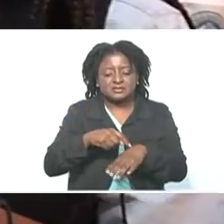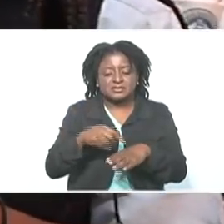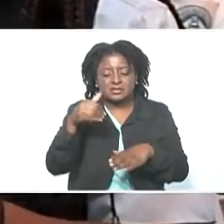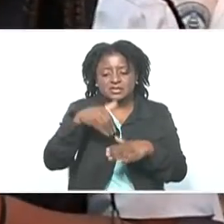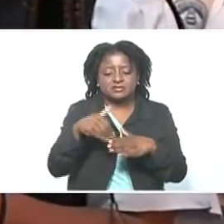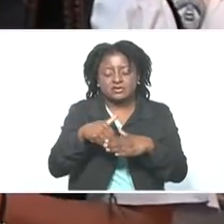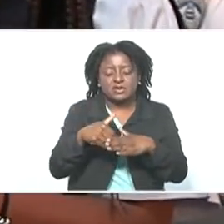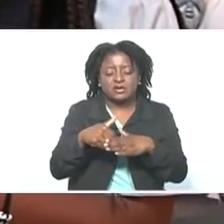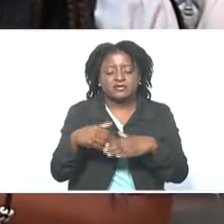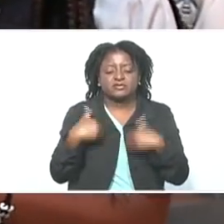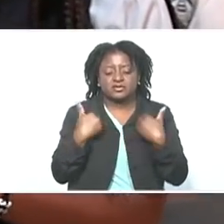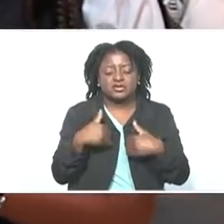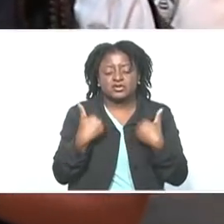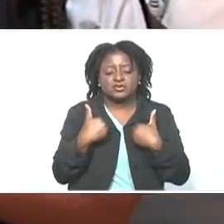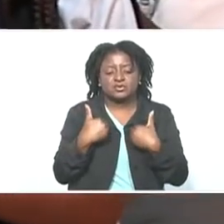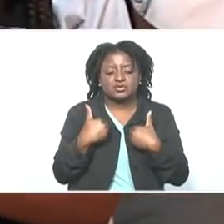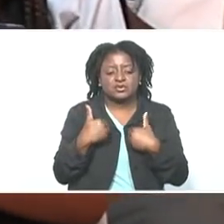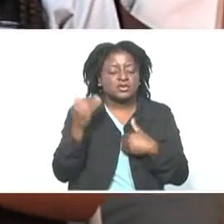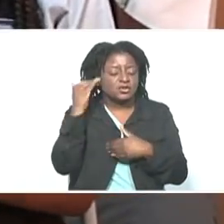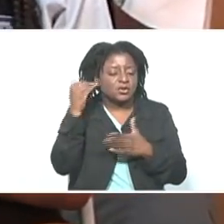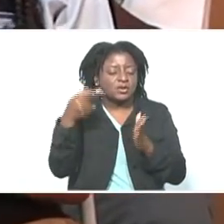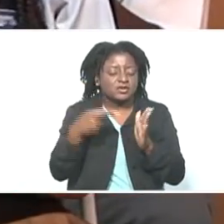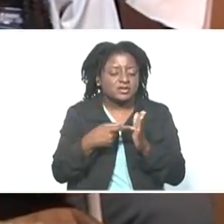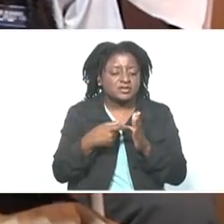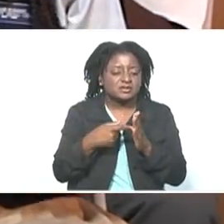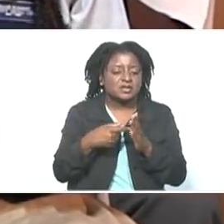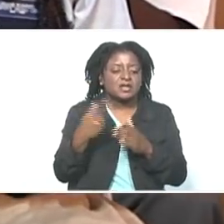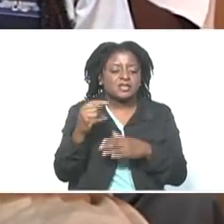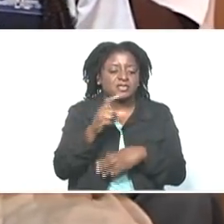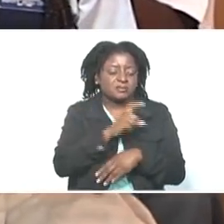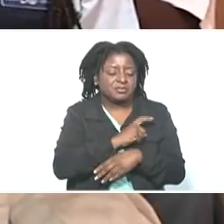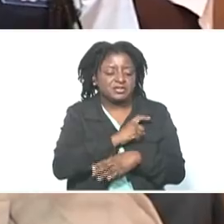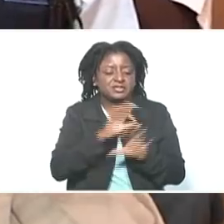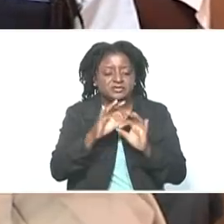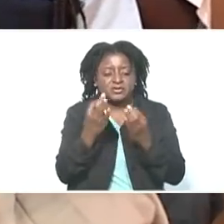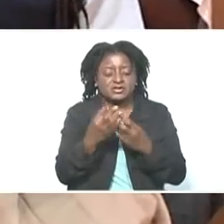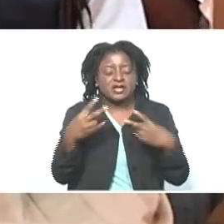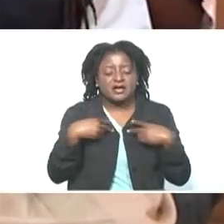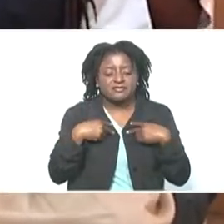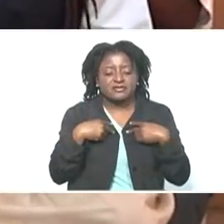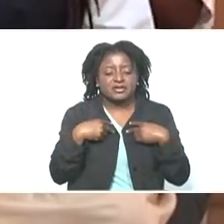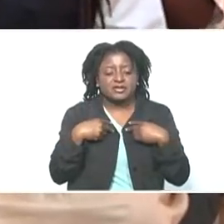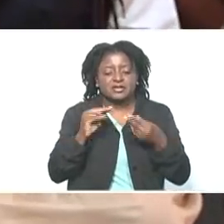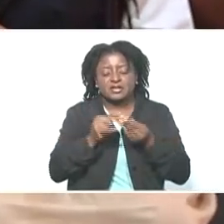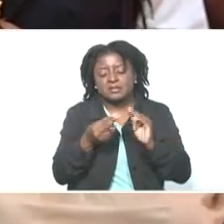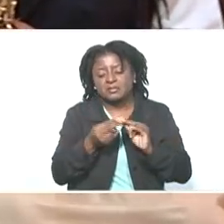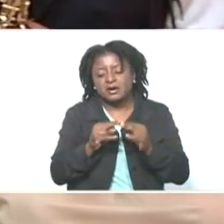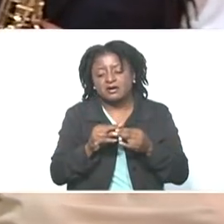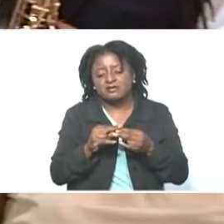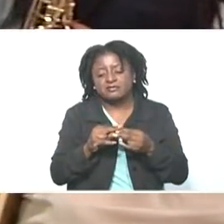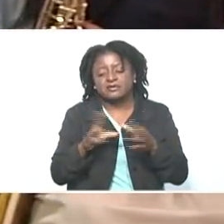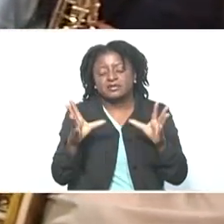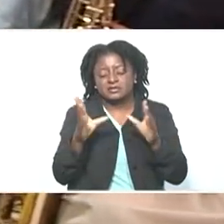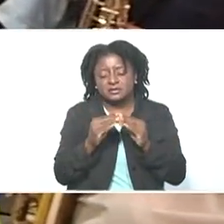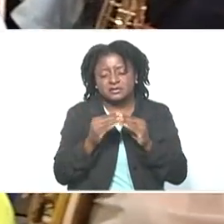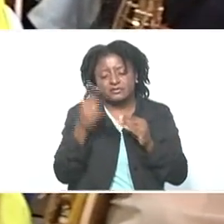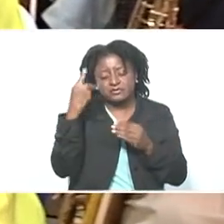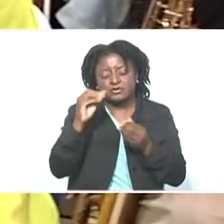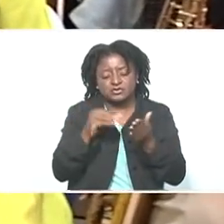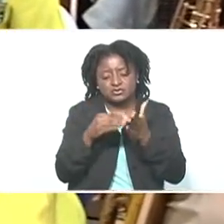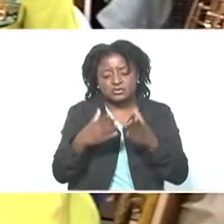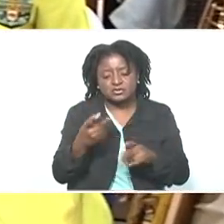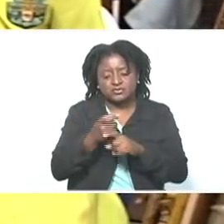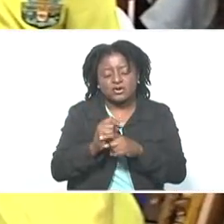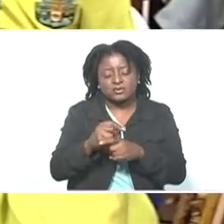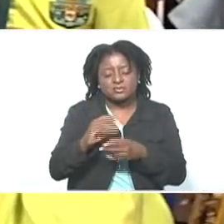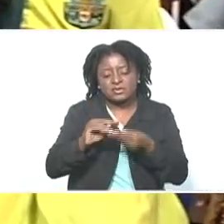of this, the Royal Bahamas Police Force South and Central Division is holding a series of seminars for students from a number of high schools, teaching